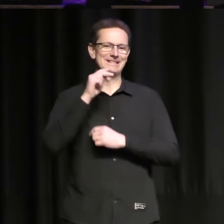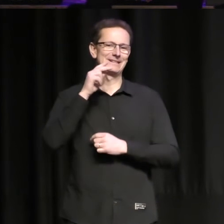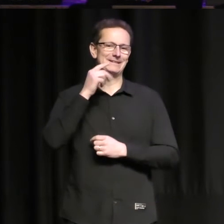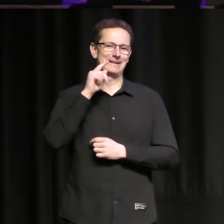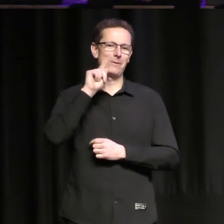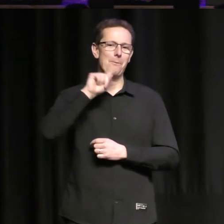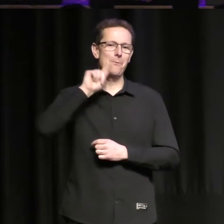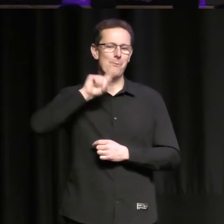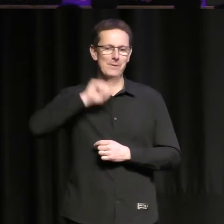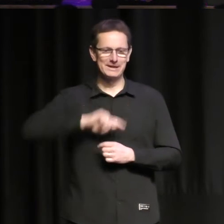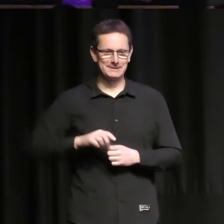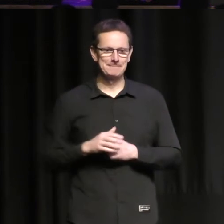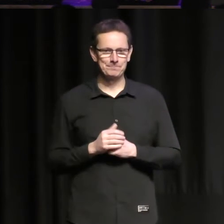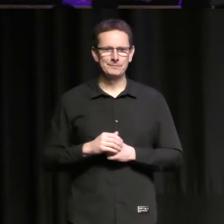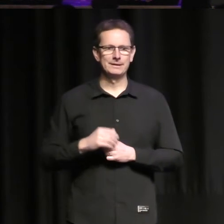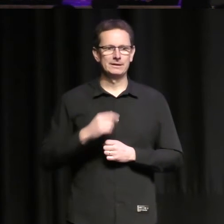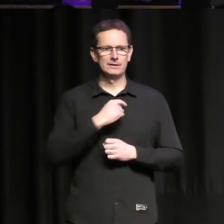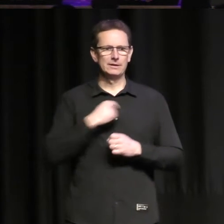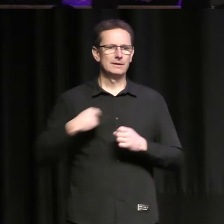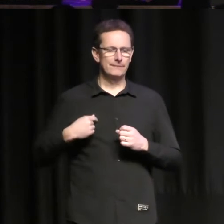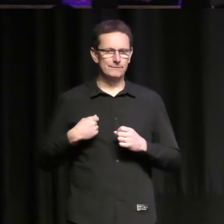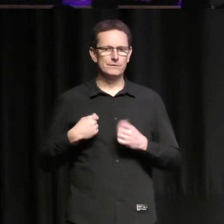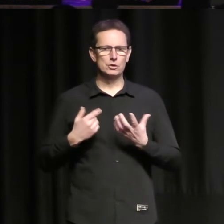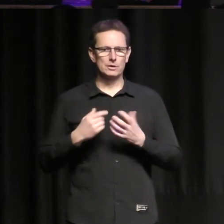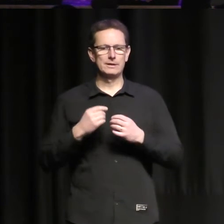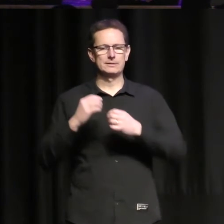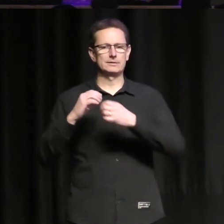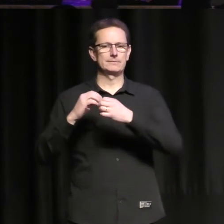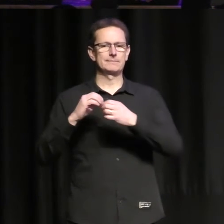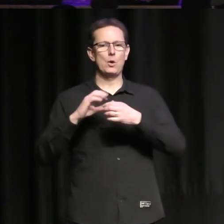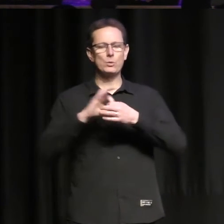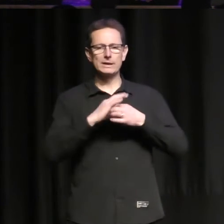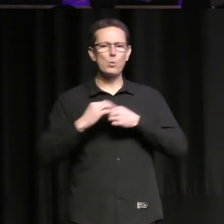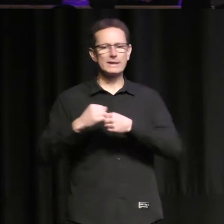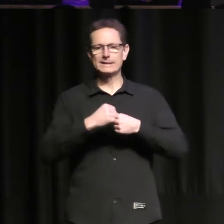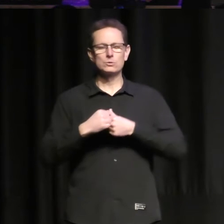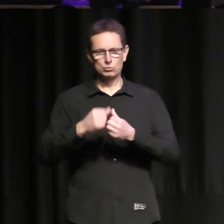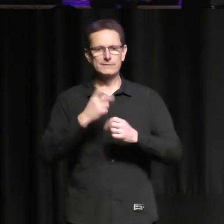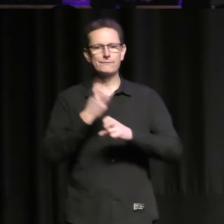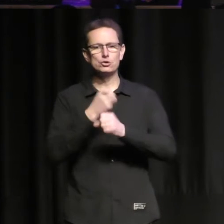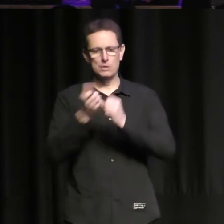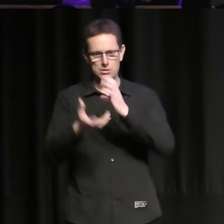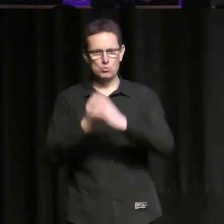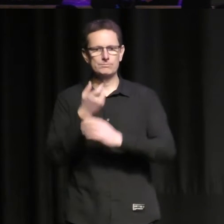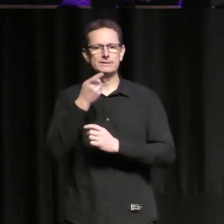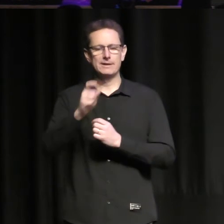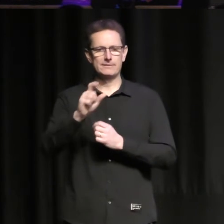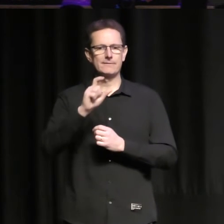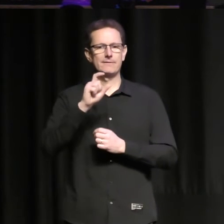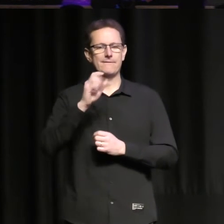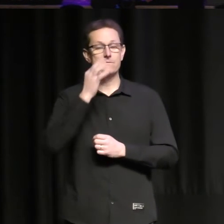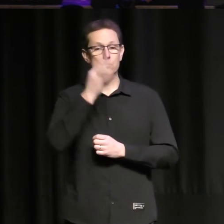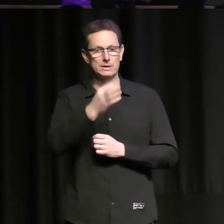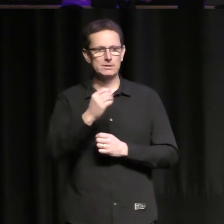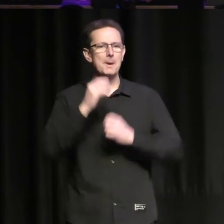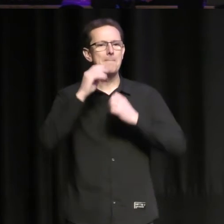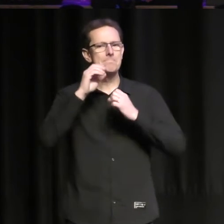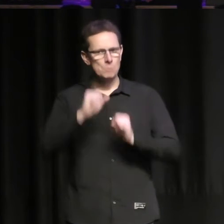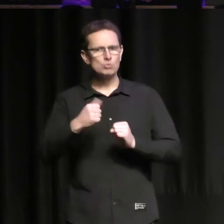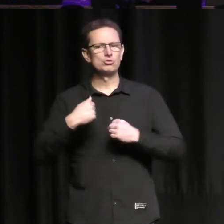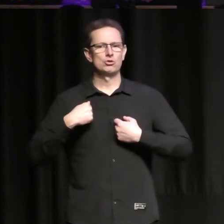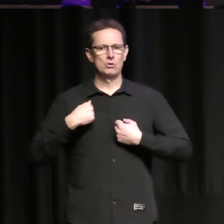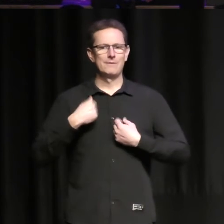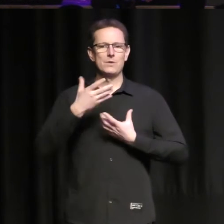We're as an association to try to lift these questions. But do we have to be a political party to make